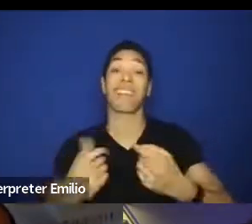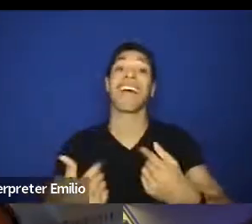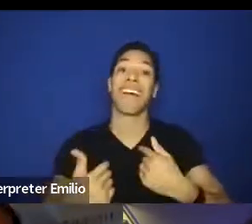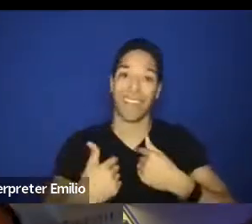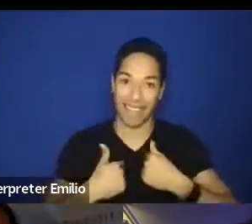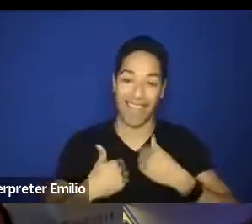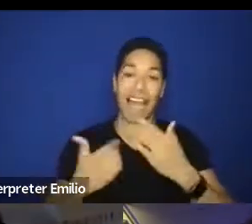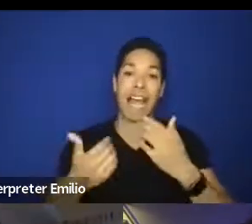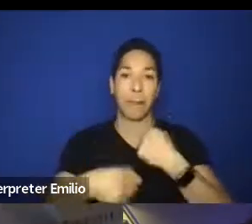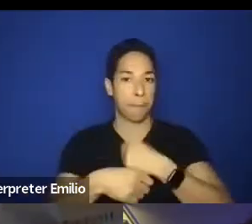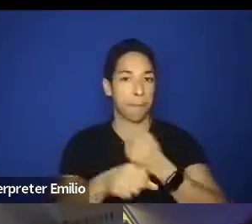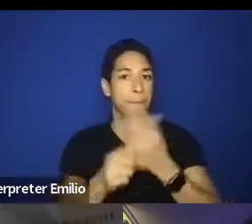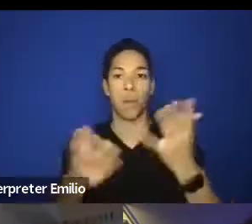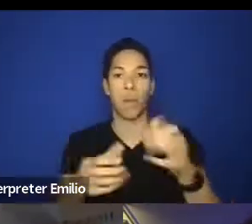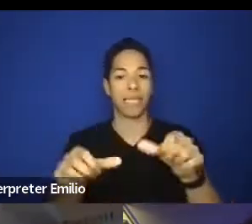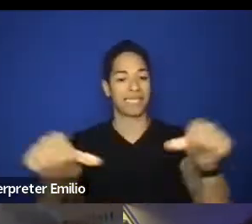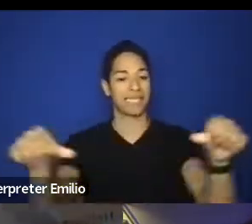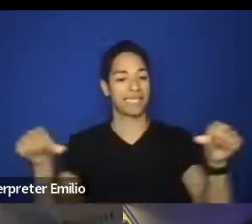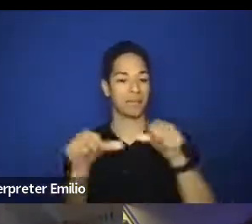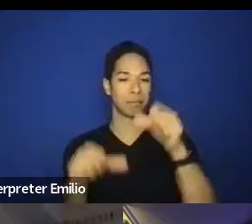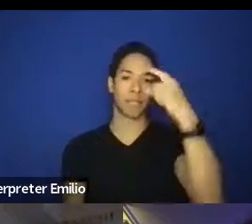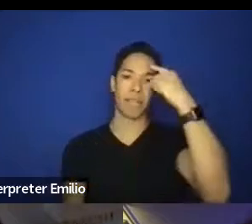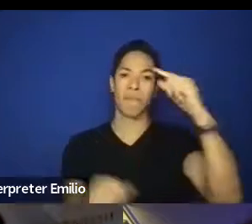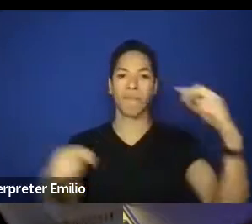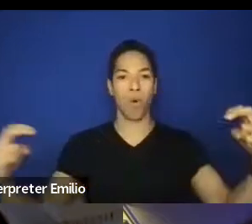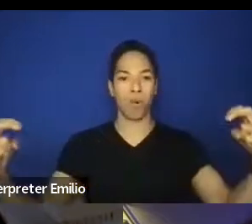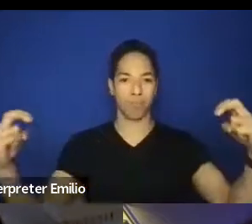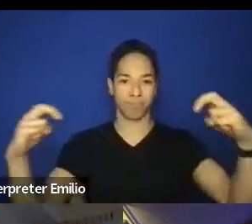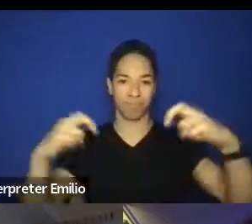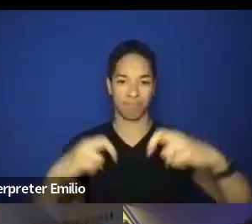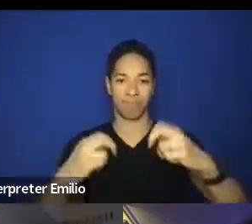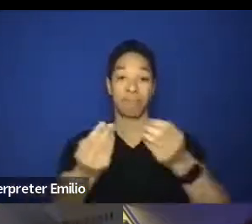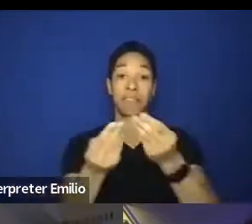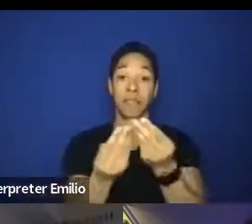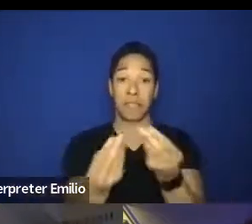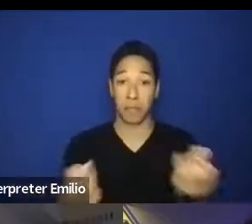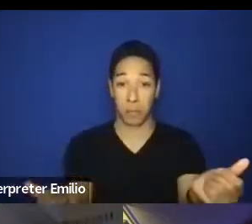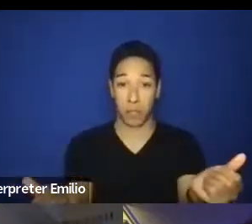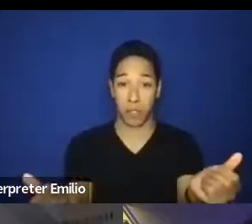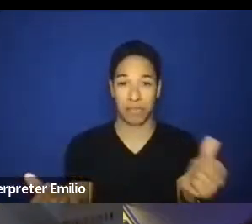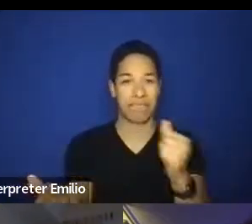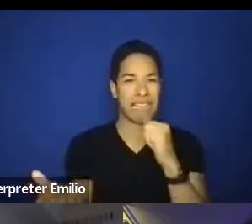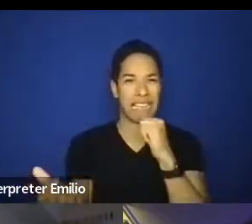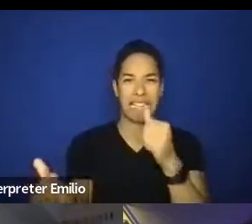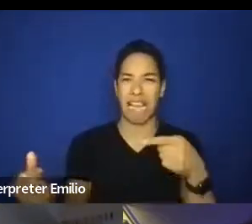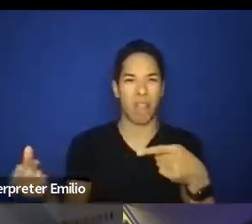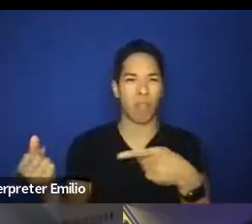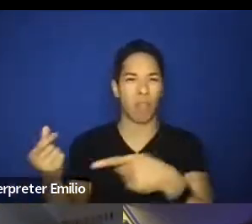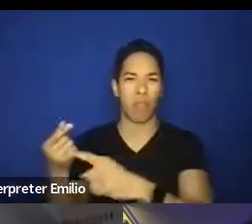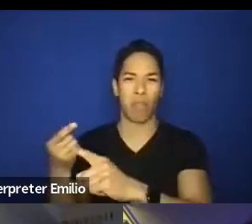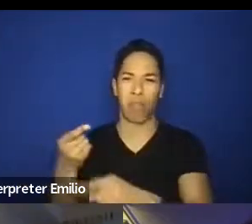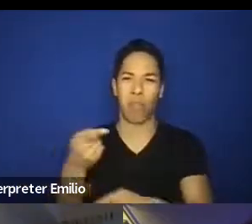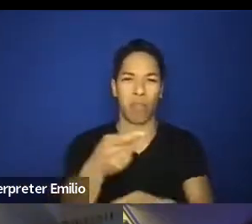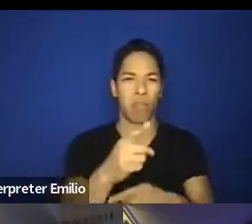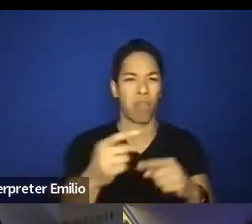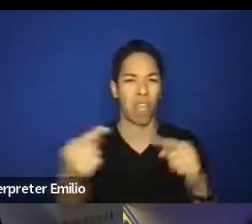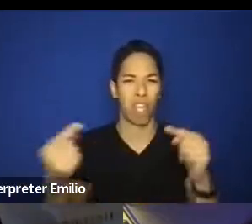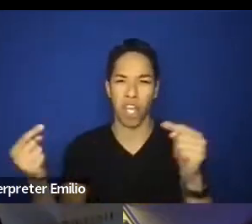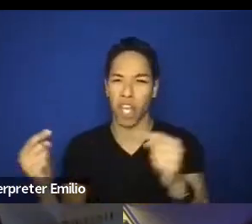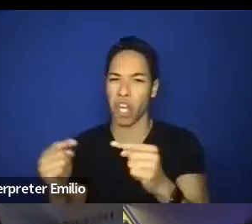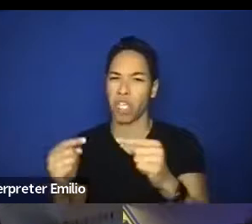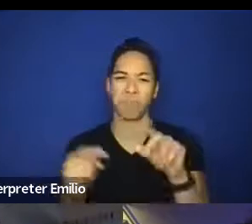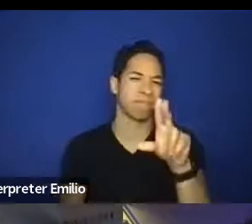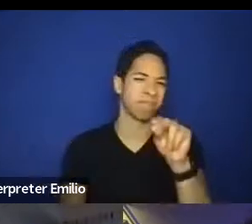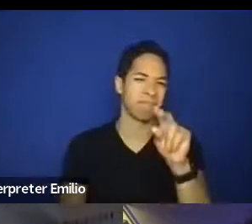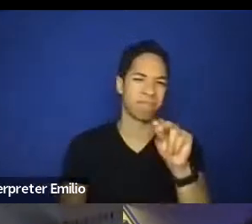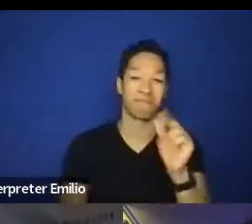a resolution, but not to make people feel bad. And it's funny, again, going back to the whole guilt